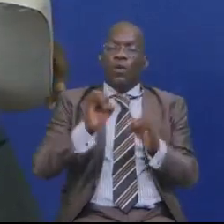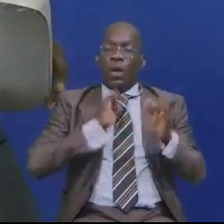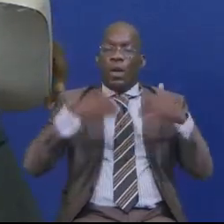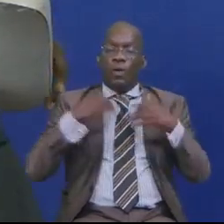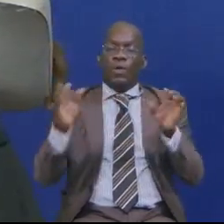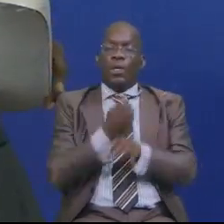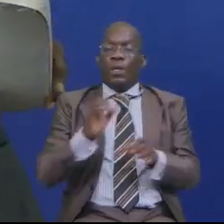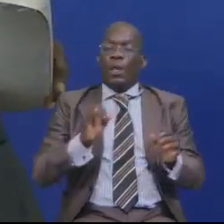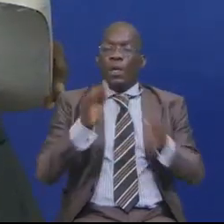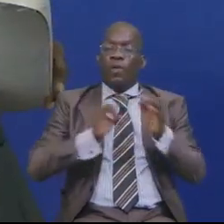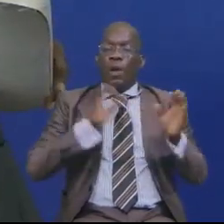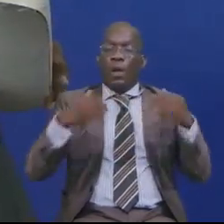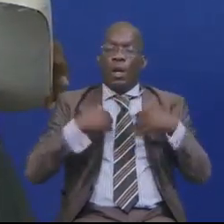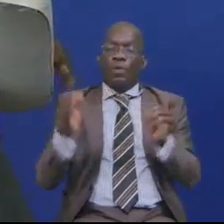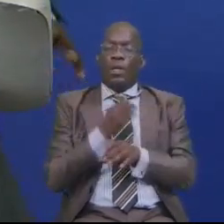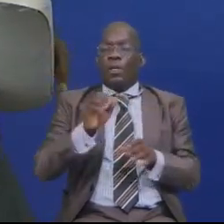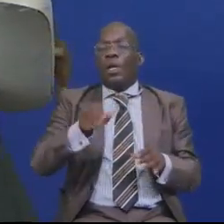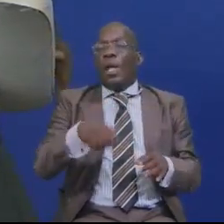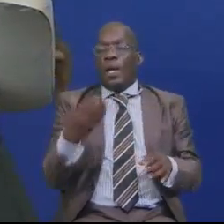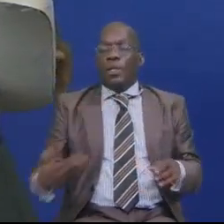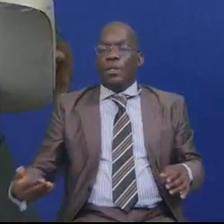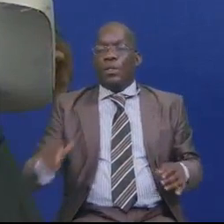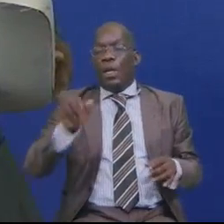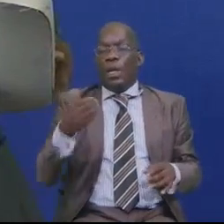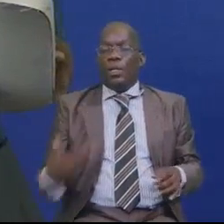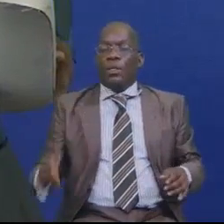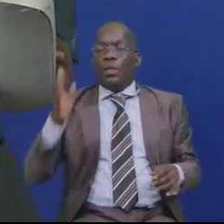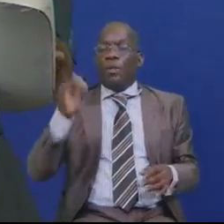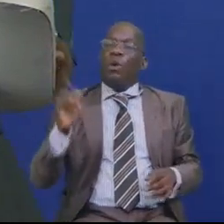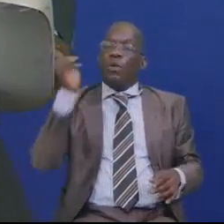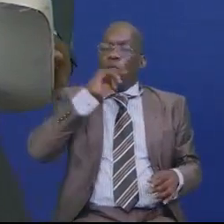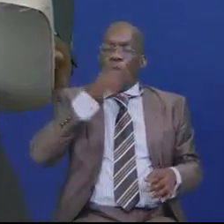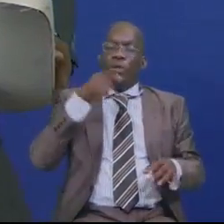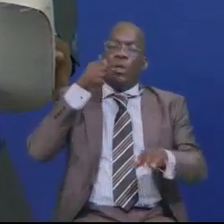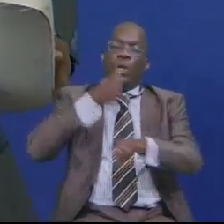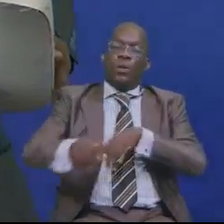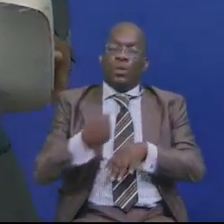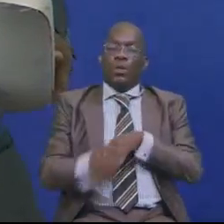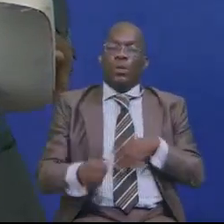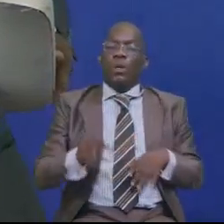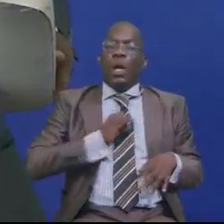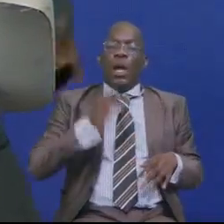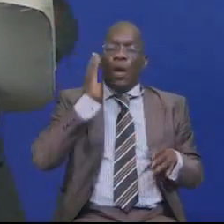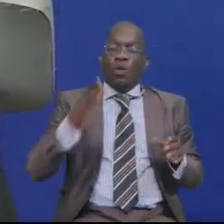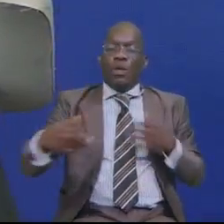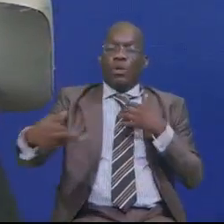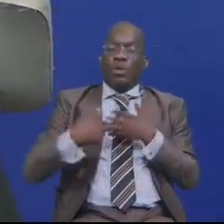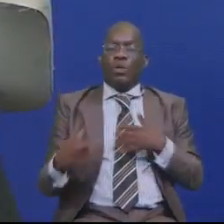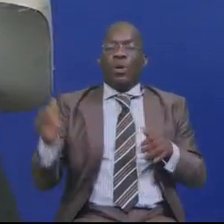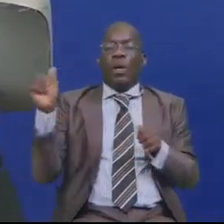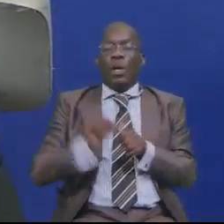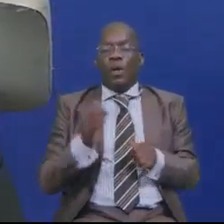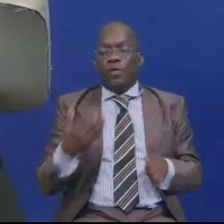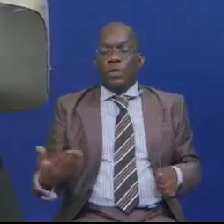taken anything, by false accusation, I'll restore